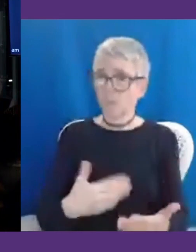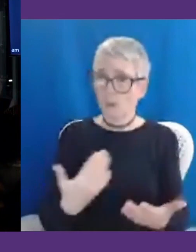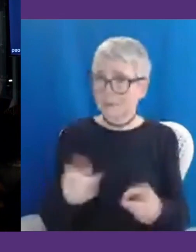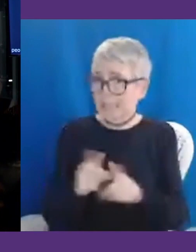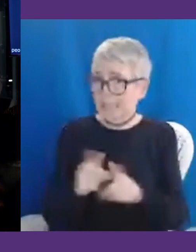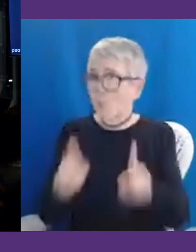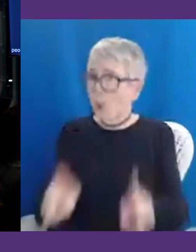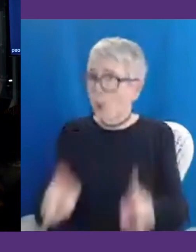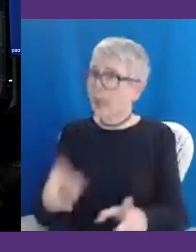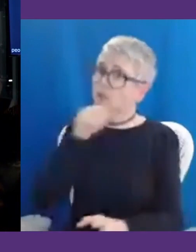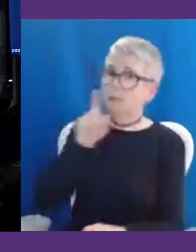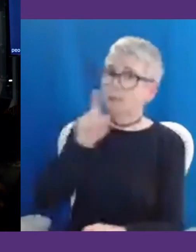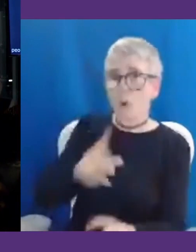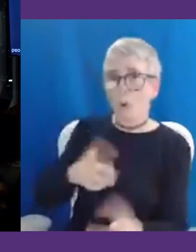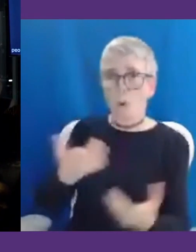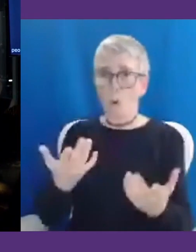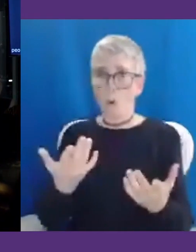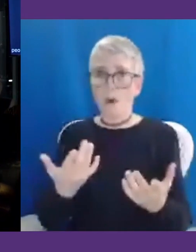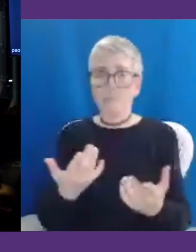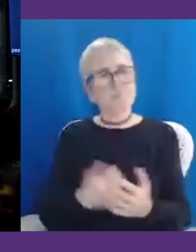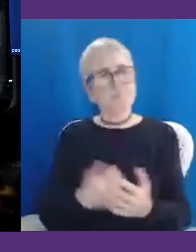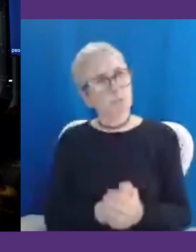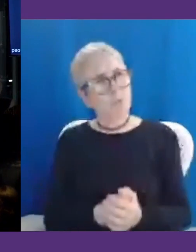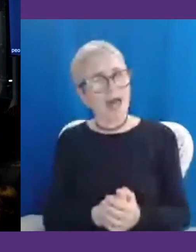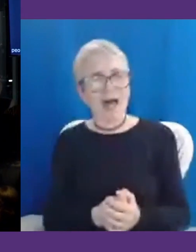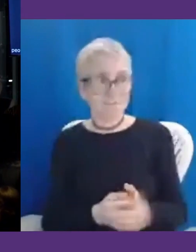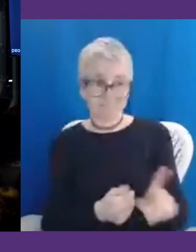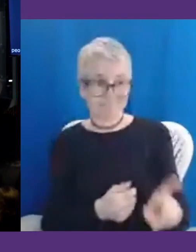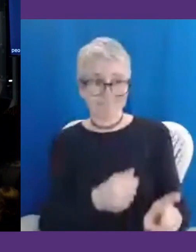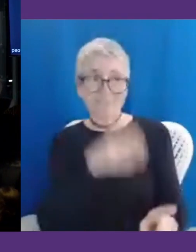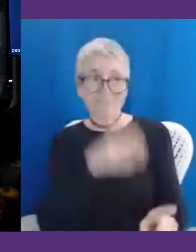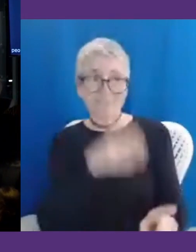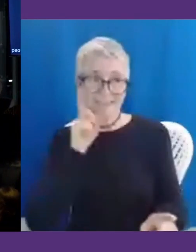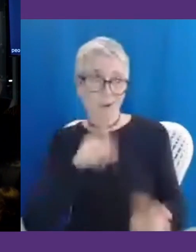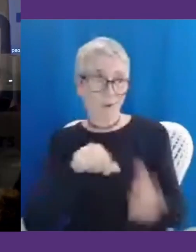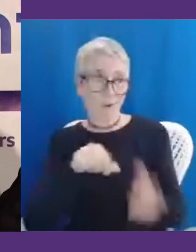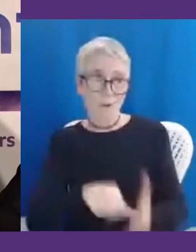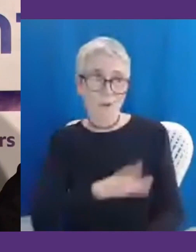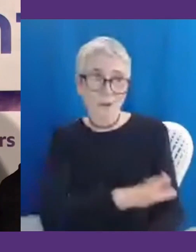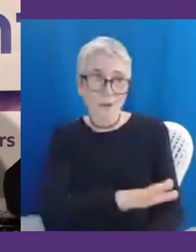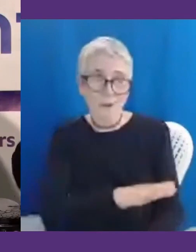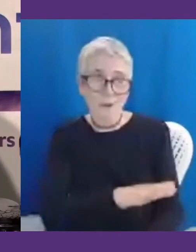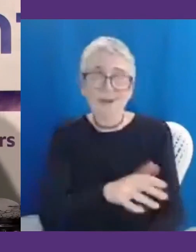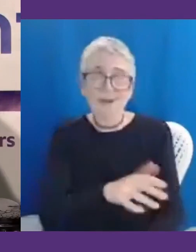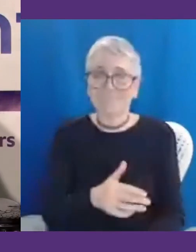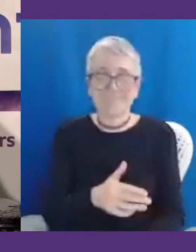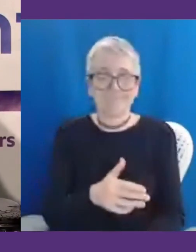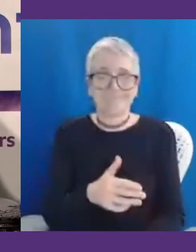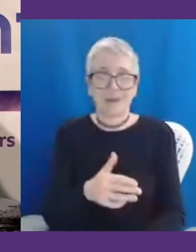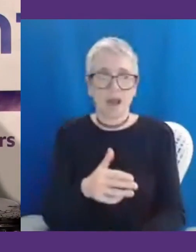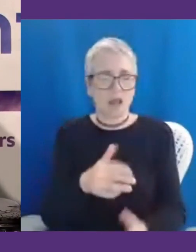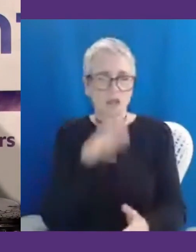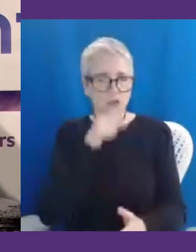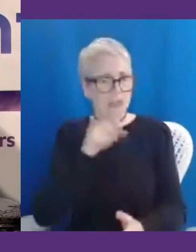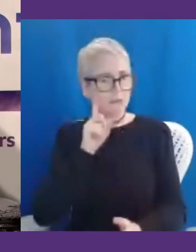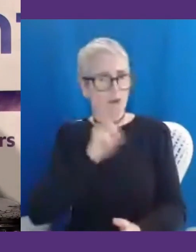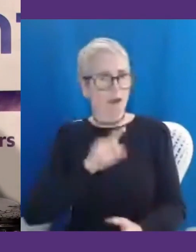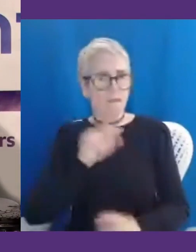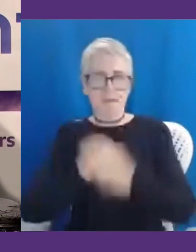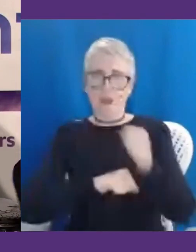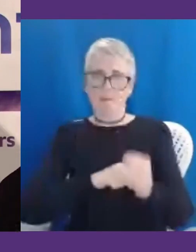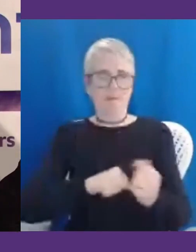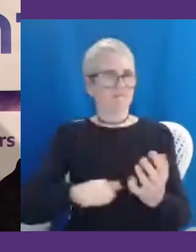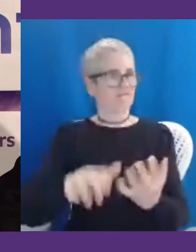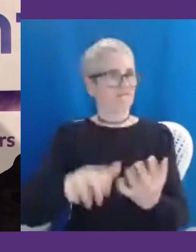was the toughest one. Was it? Yeah, because that's become so very political. There are a lot of politics around disability as